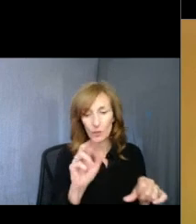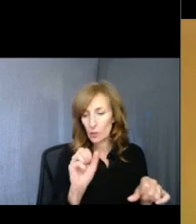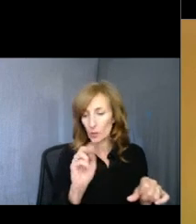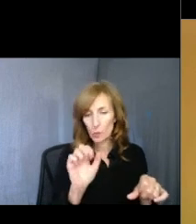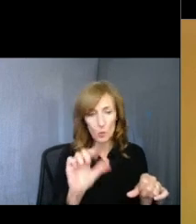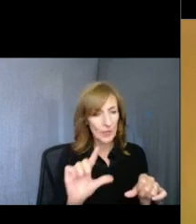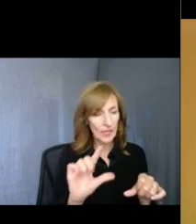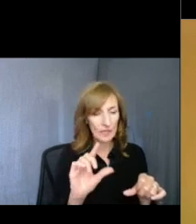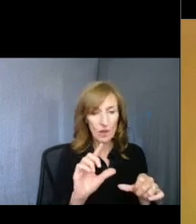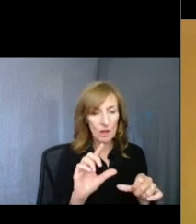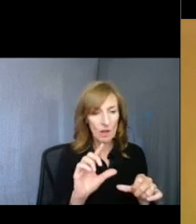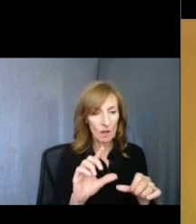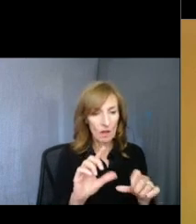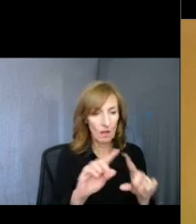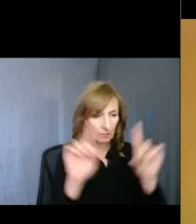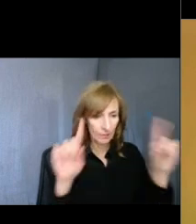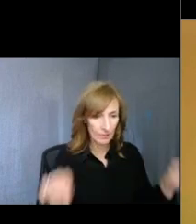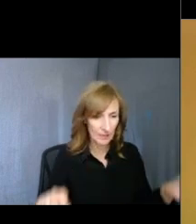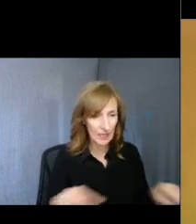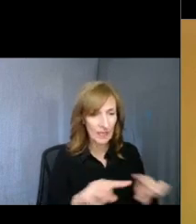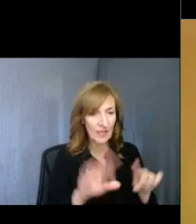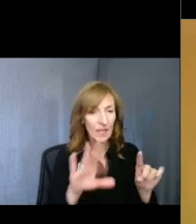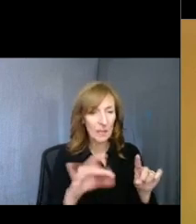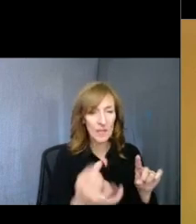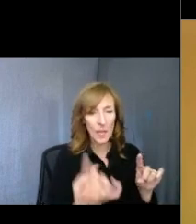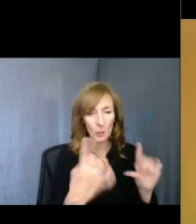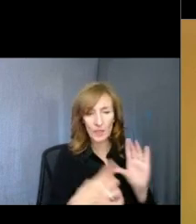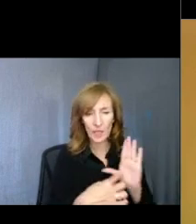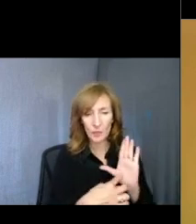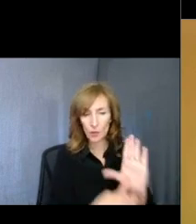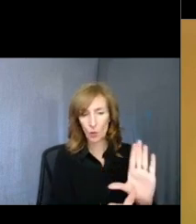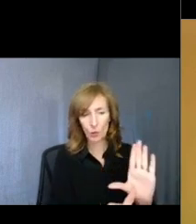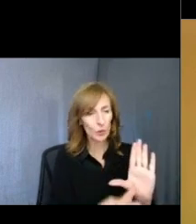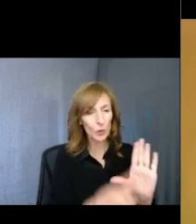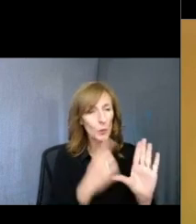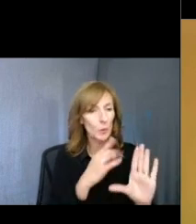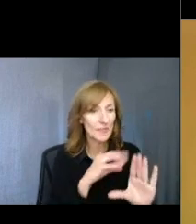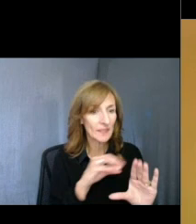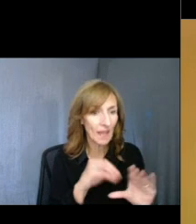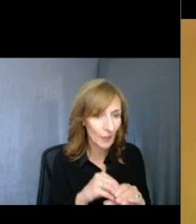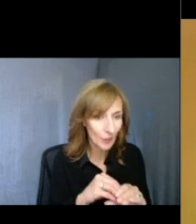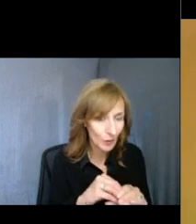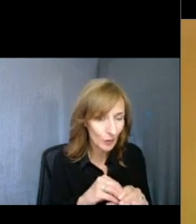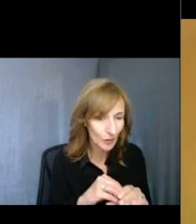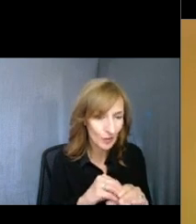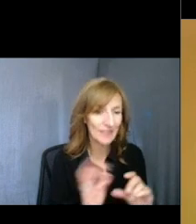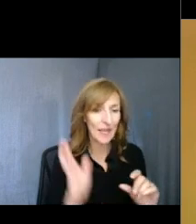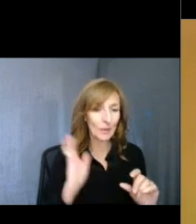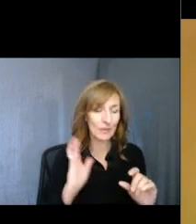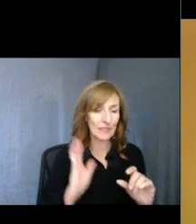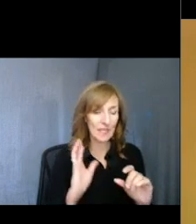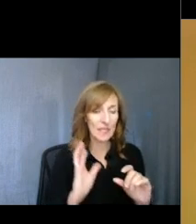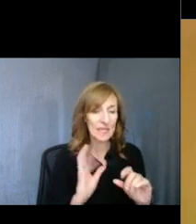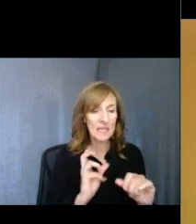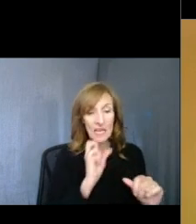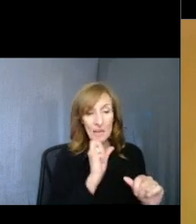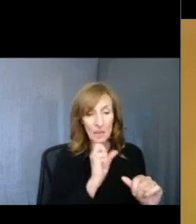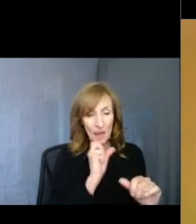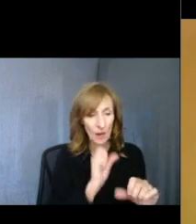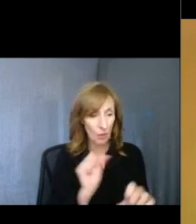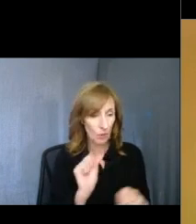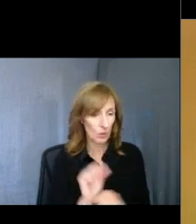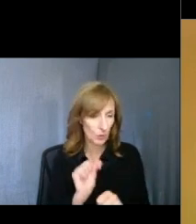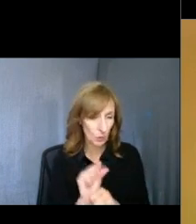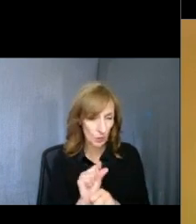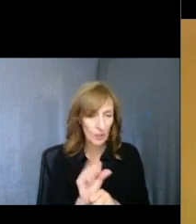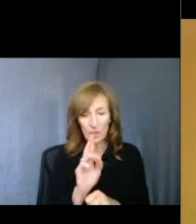with my cat from a few years ago, it was not included on that. In my old practice, we used to have a renal panel that just